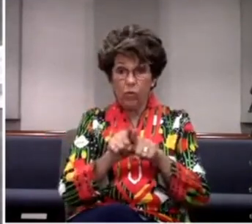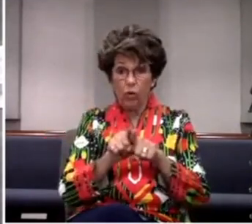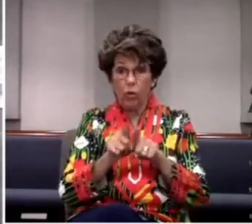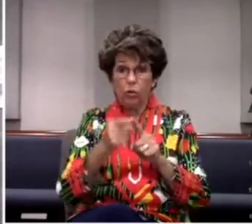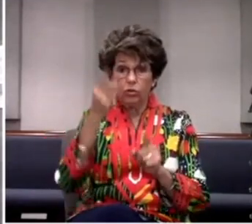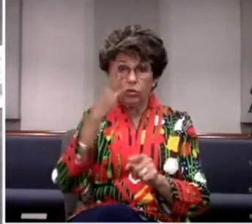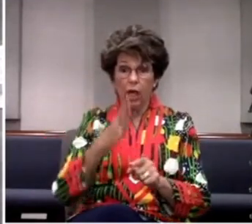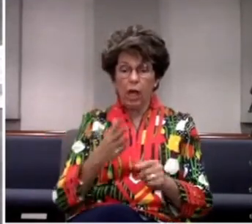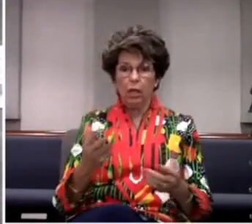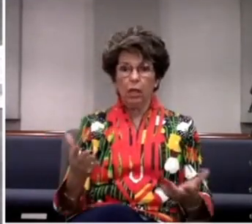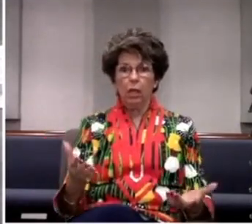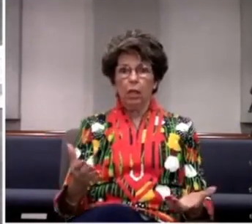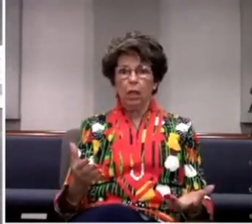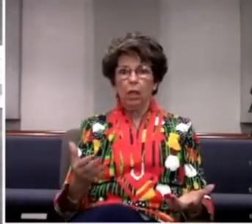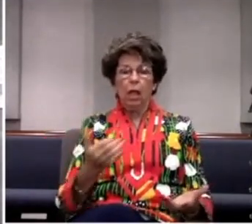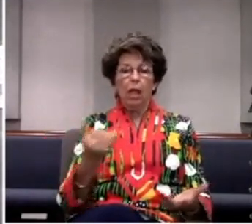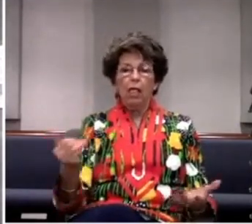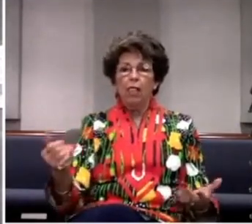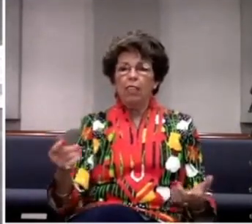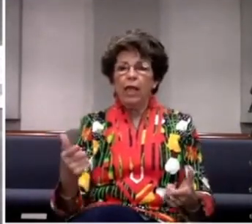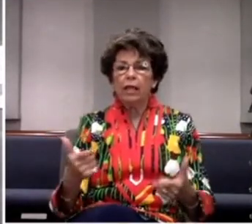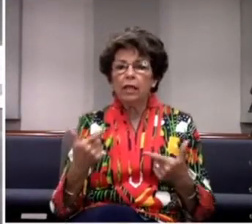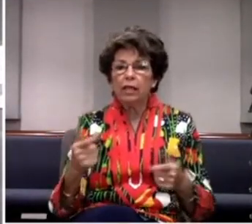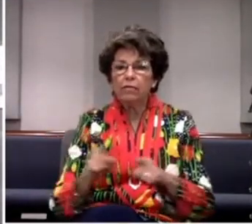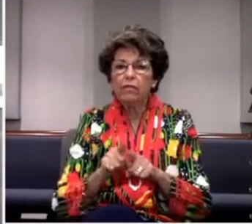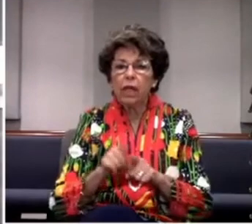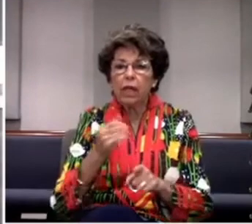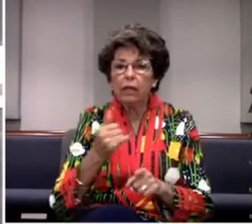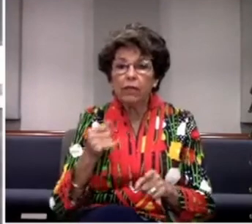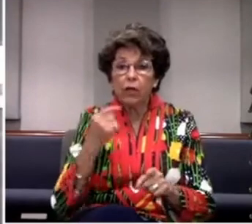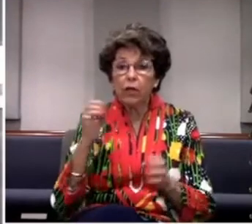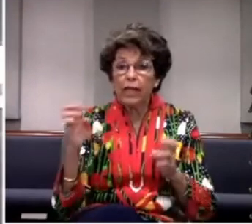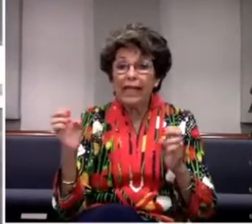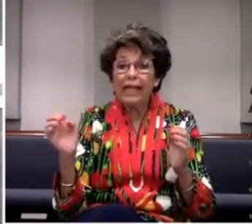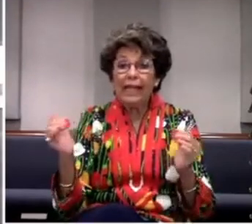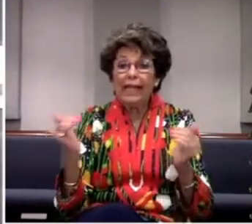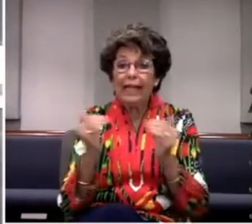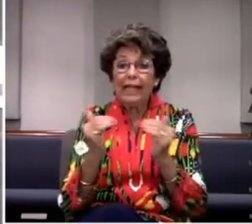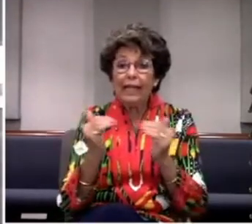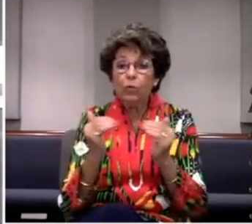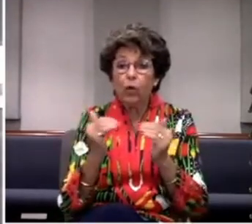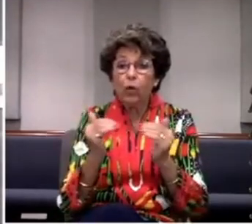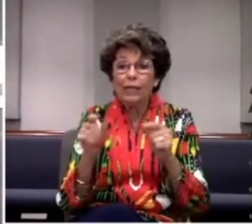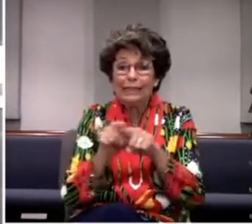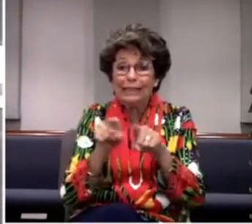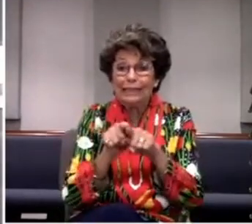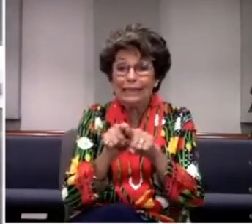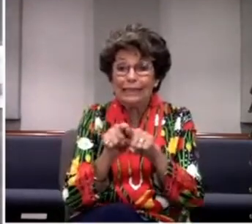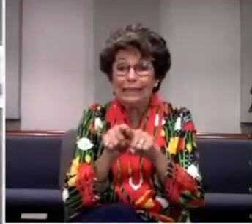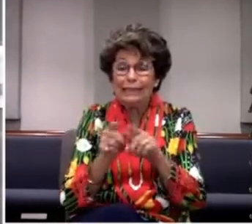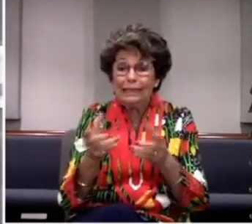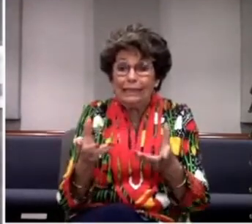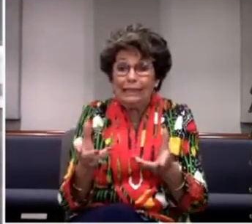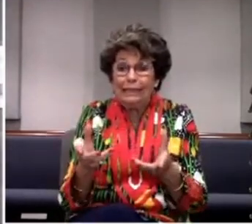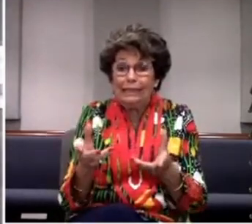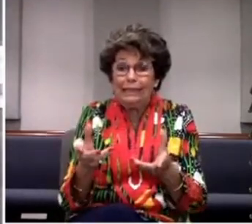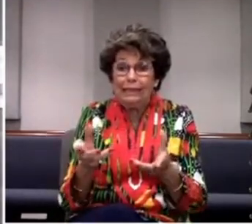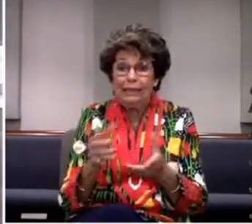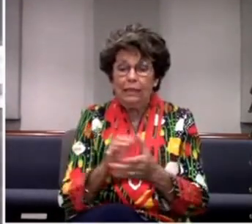we're God. When in essence, we were created by the true and living